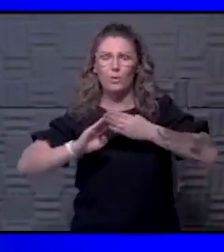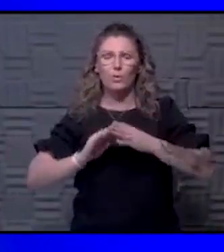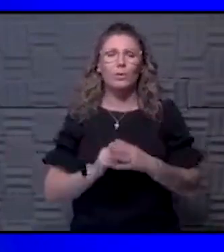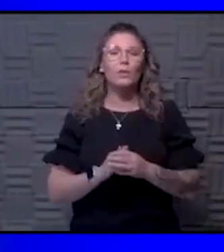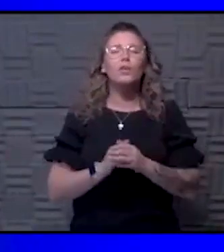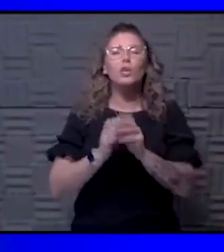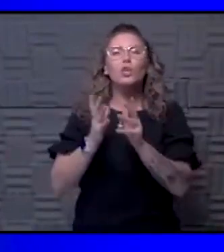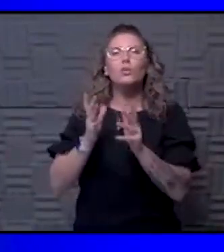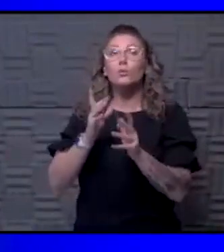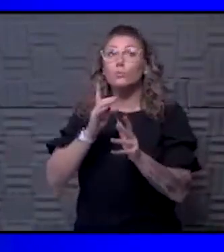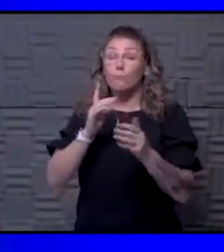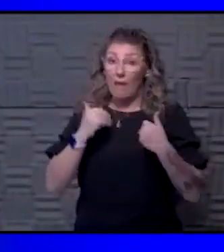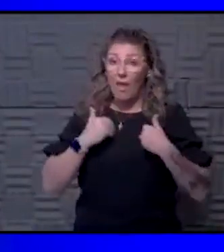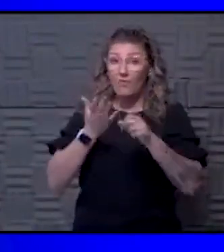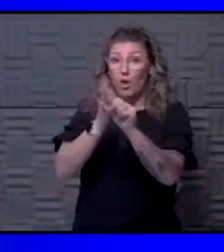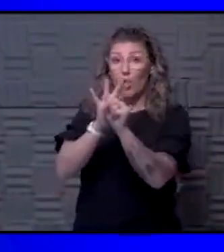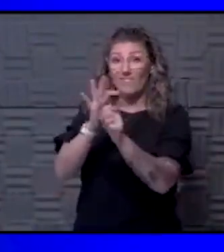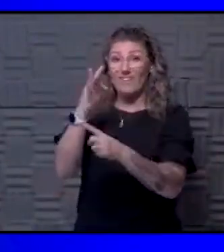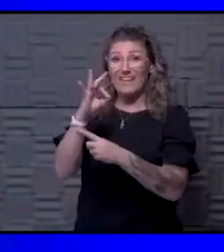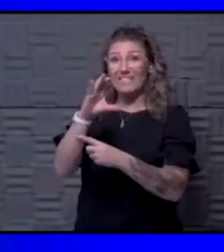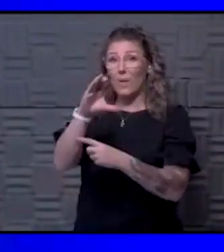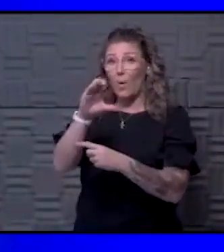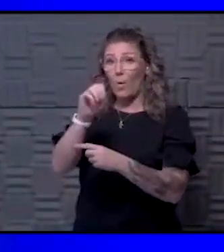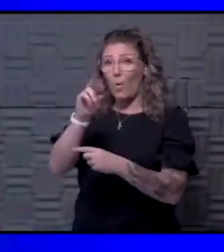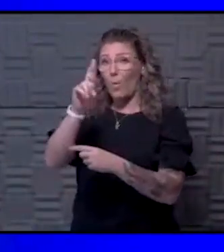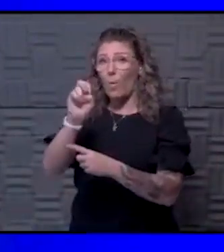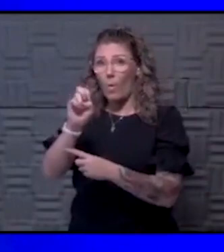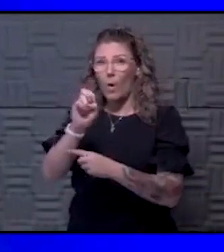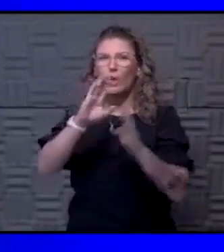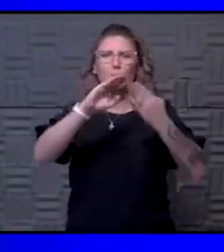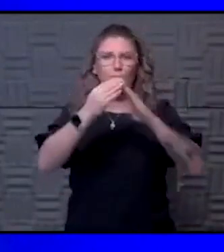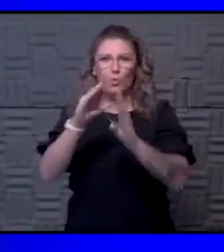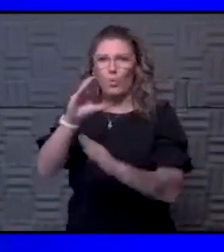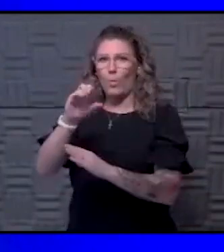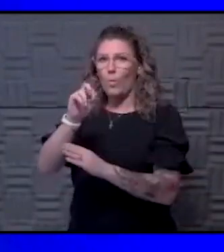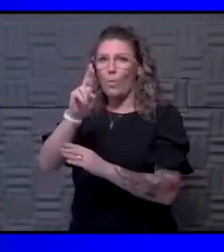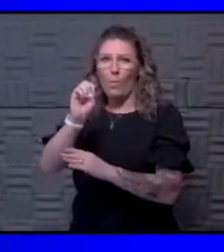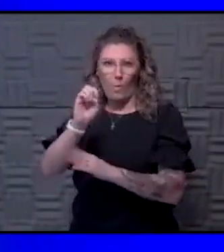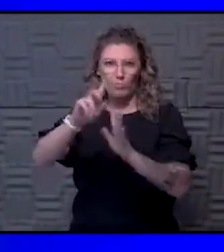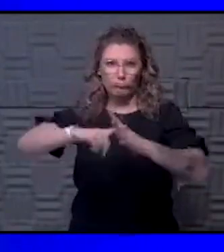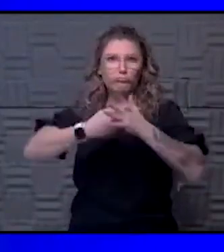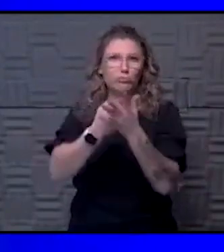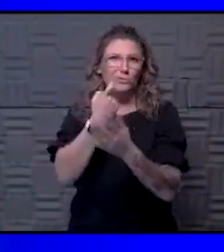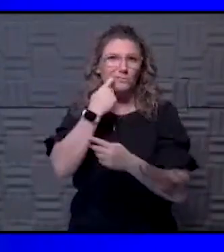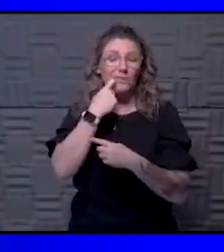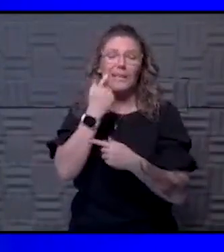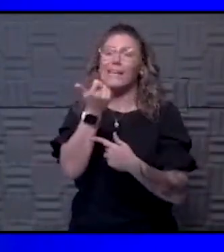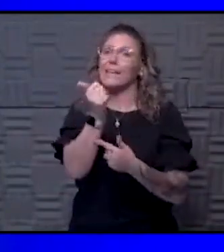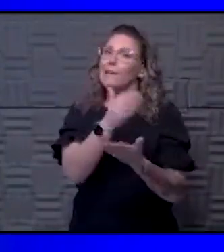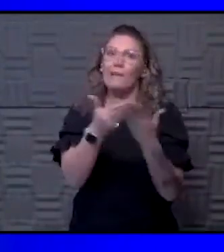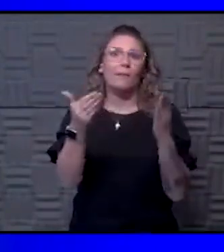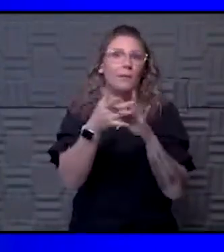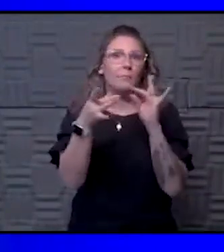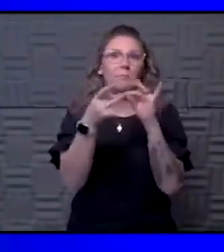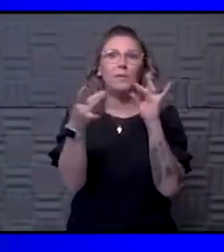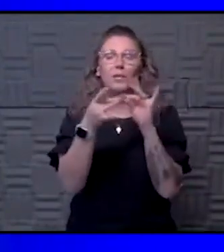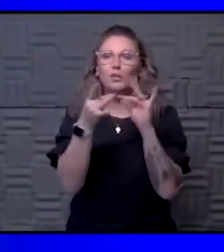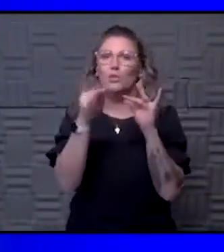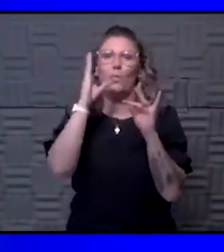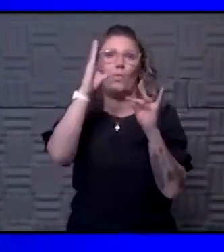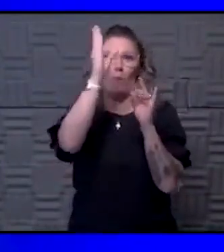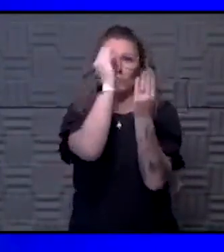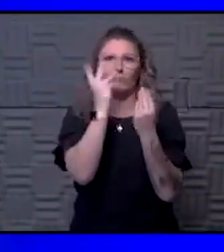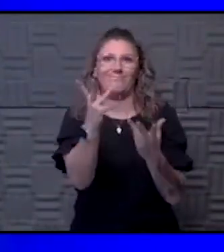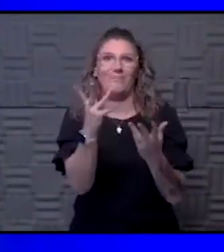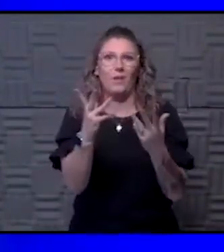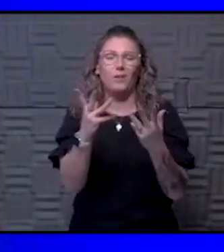a COVID-19 core, community core, that has been rolled out recently. And anything I mention, we can certainly get back to you guys